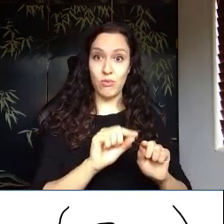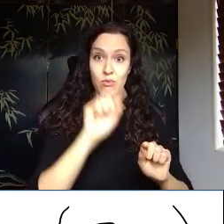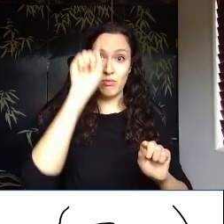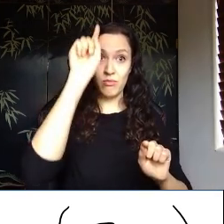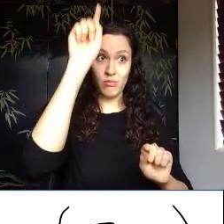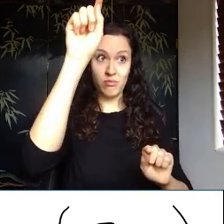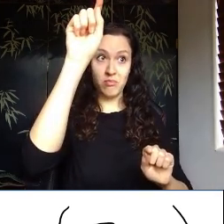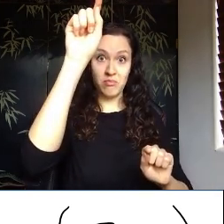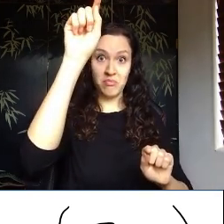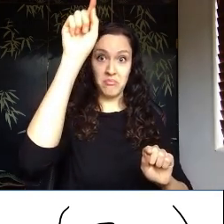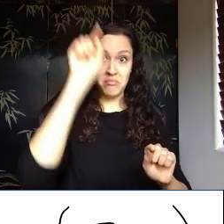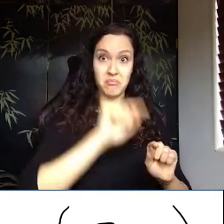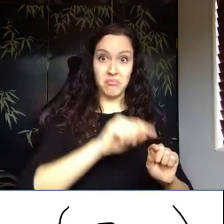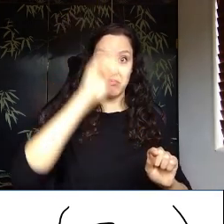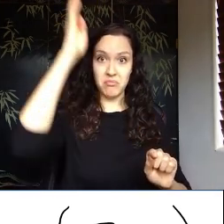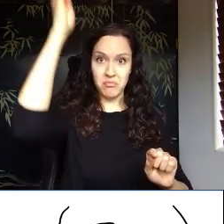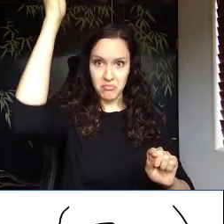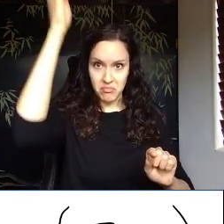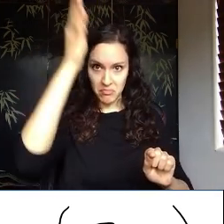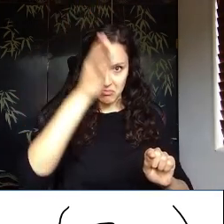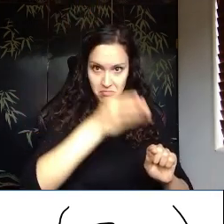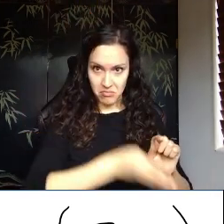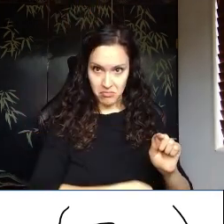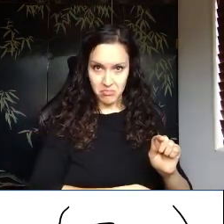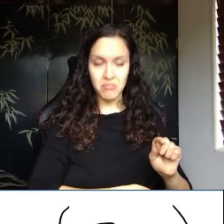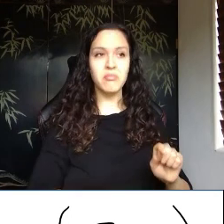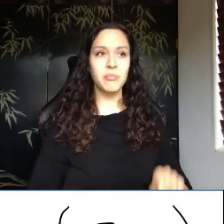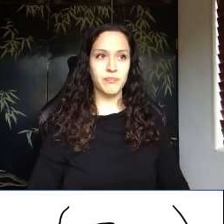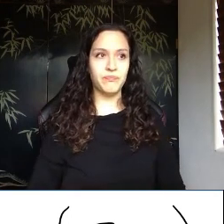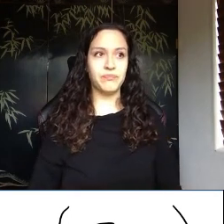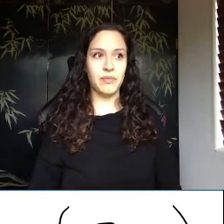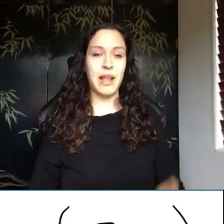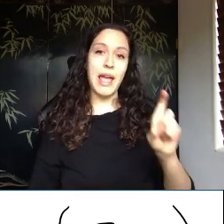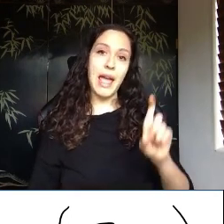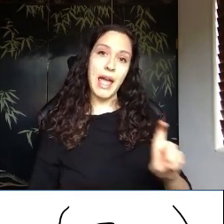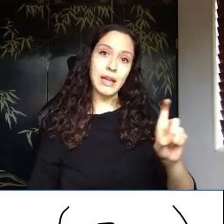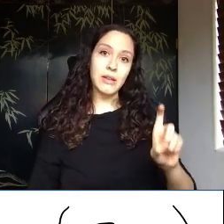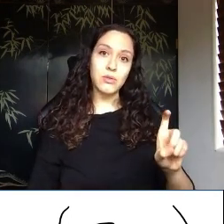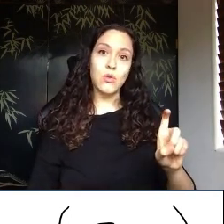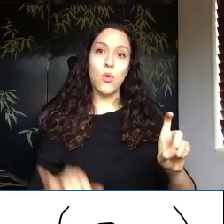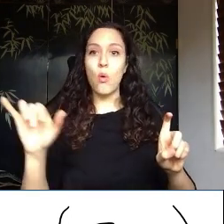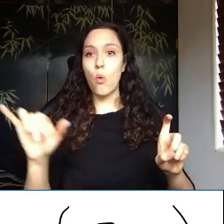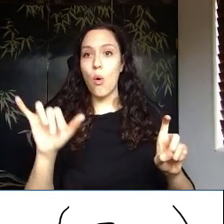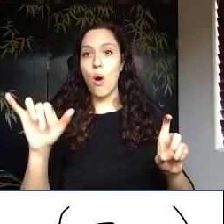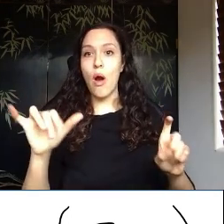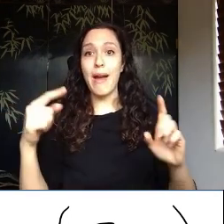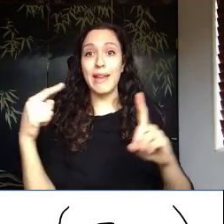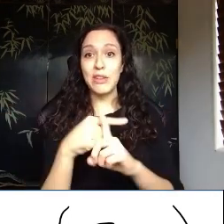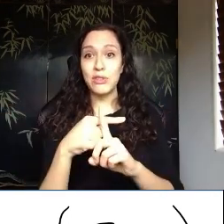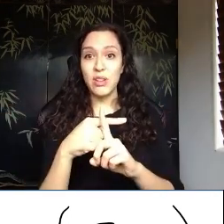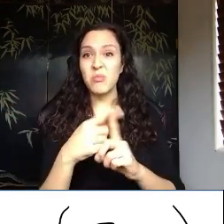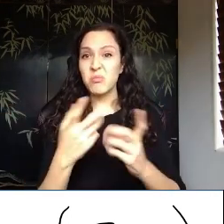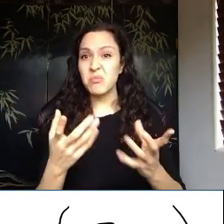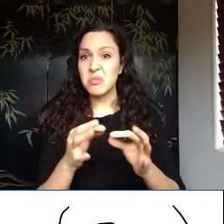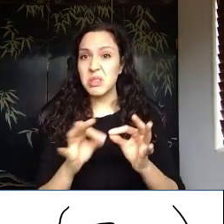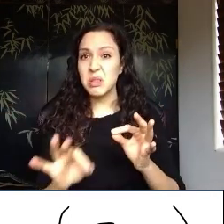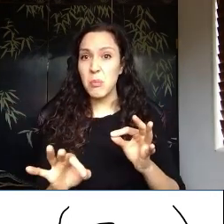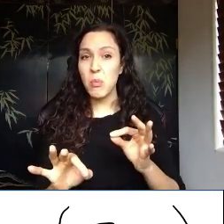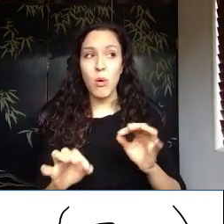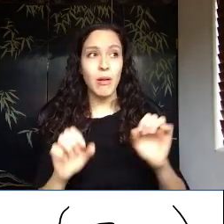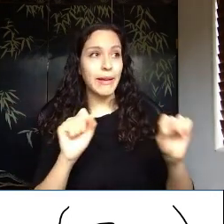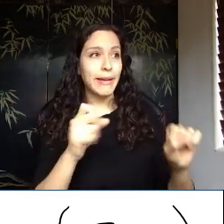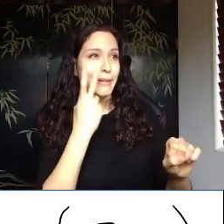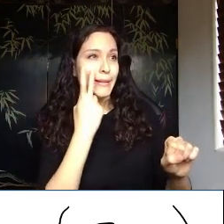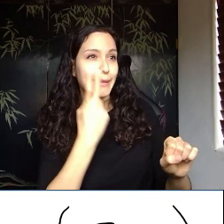line. There you go. Okay, so x and y intercepts are pretty simple. All right, it gives us a more accurate representation of what's